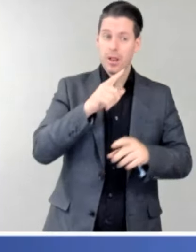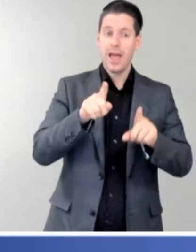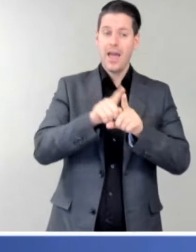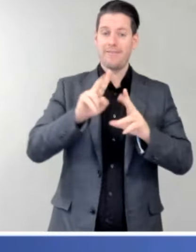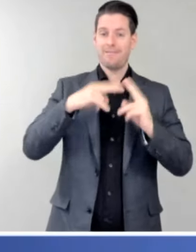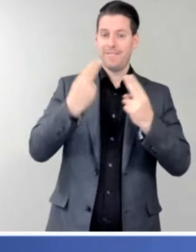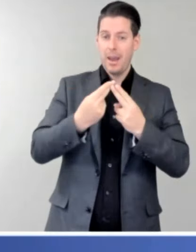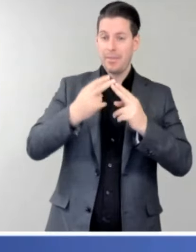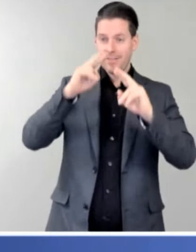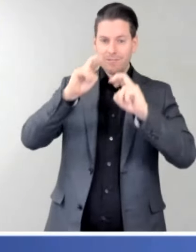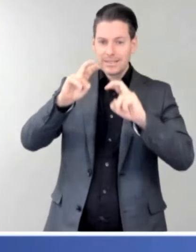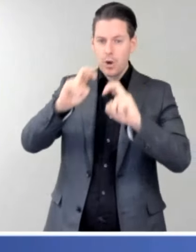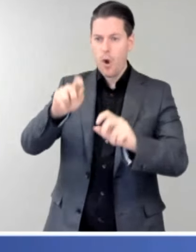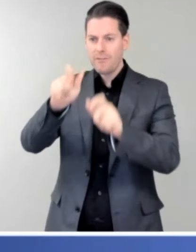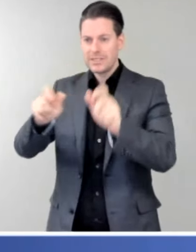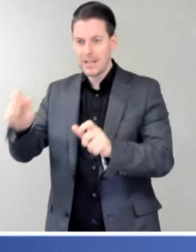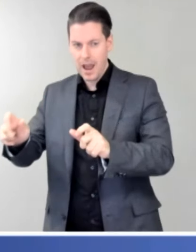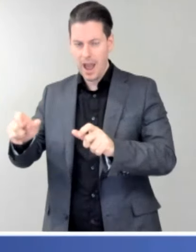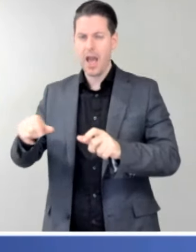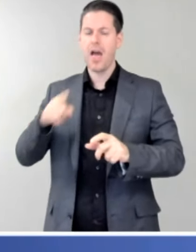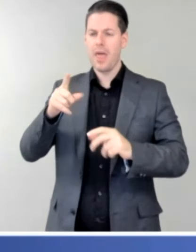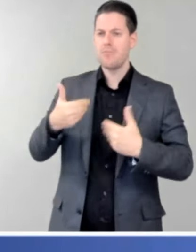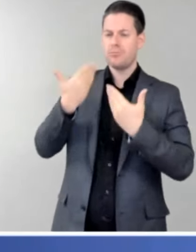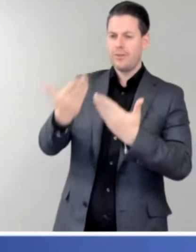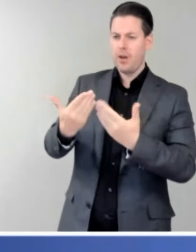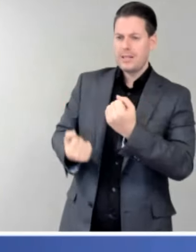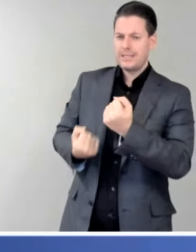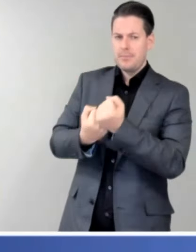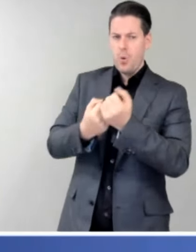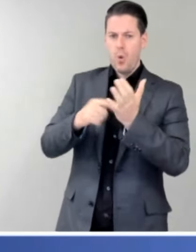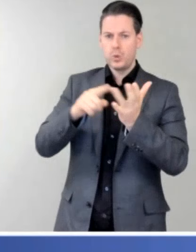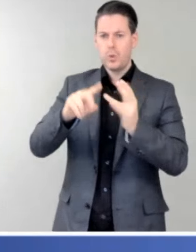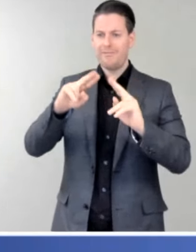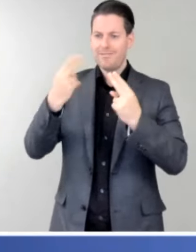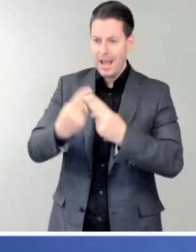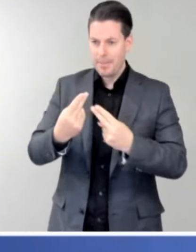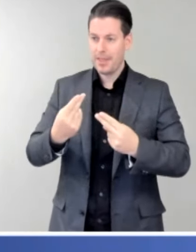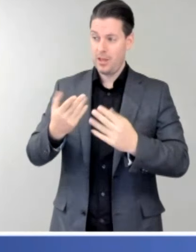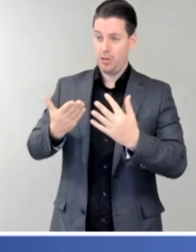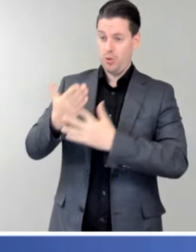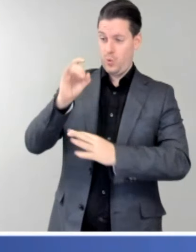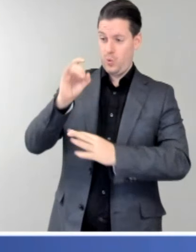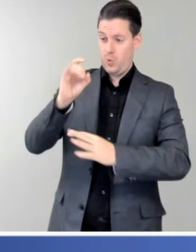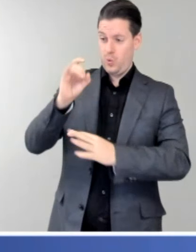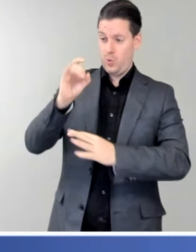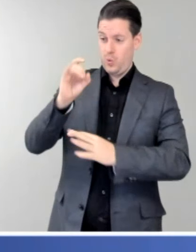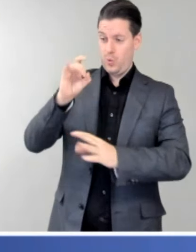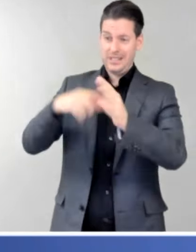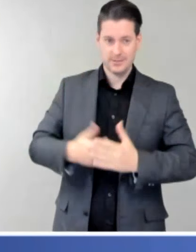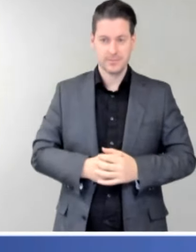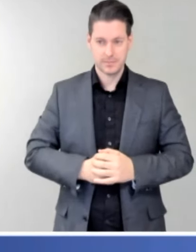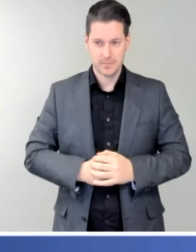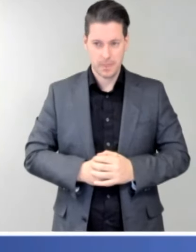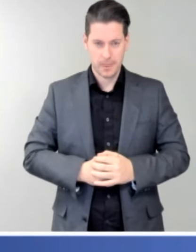Officers, who've provided support for families and loved ones over the past 10 years, as well as those involved in